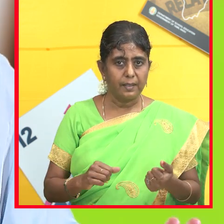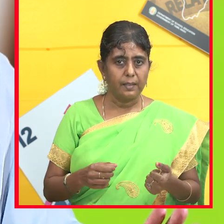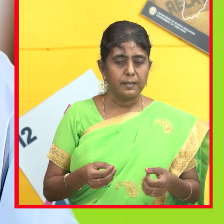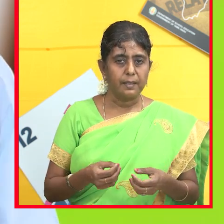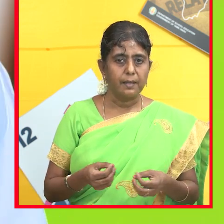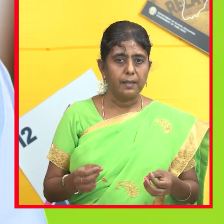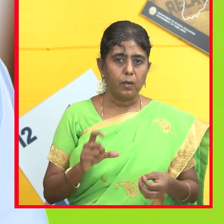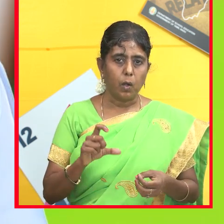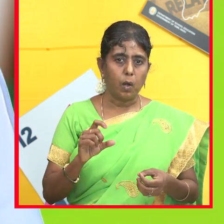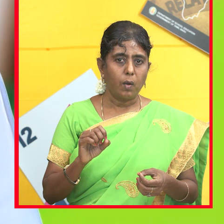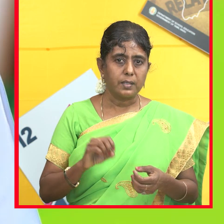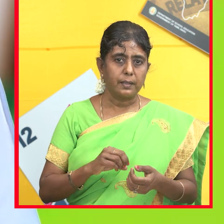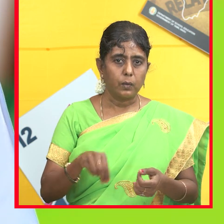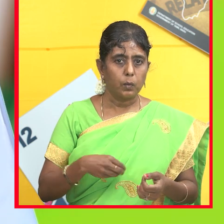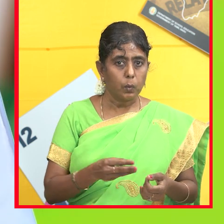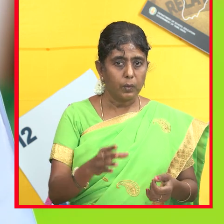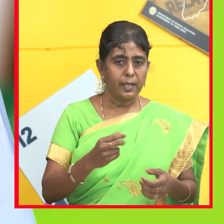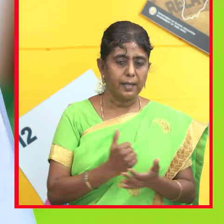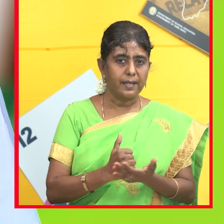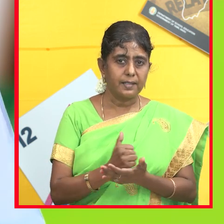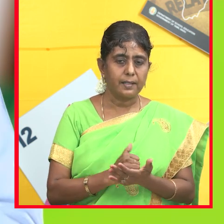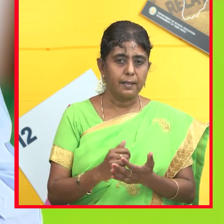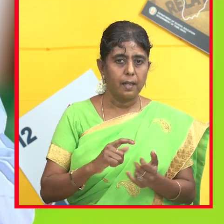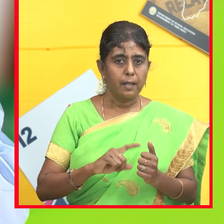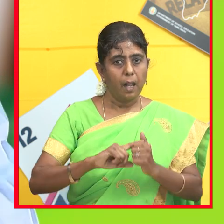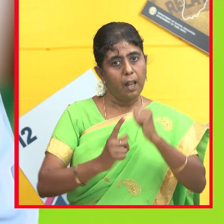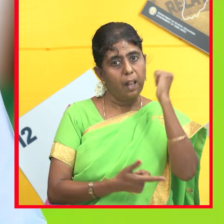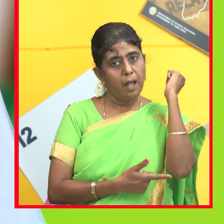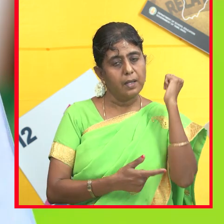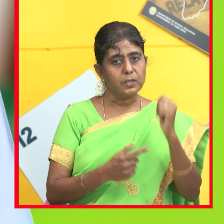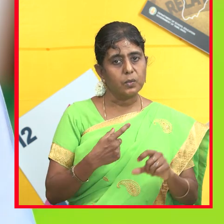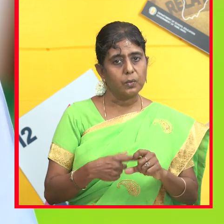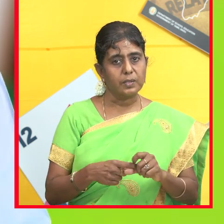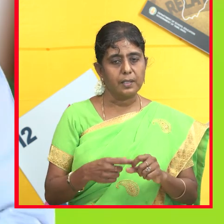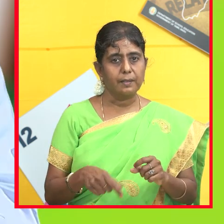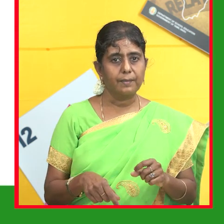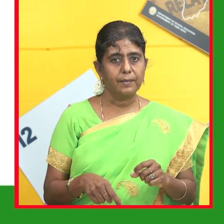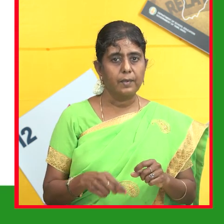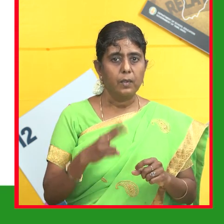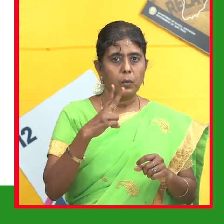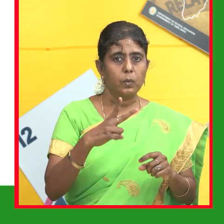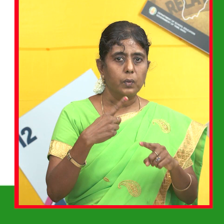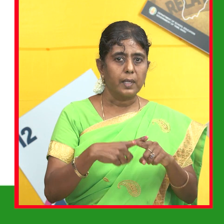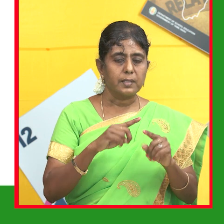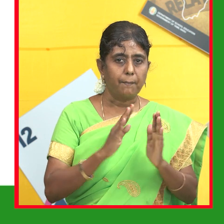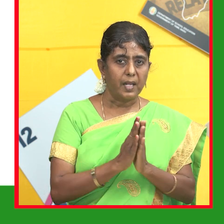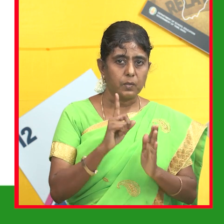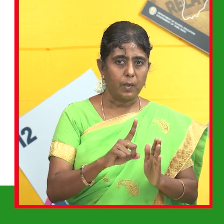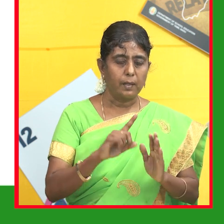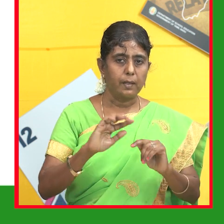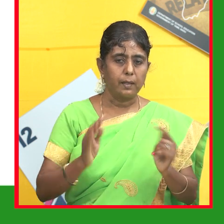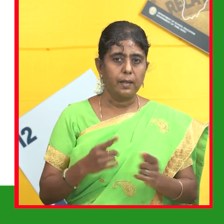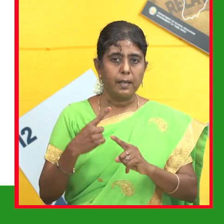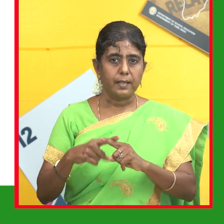basic concept throughout the exercise. Now the last question in this class, 2x plus 1 into x minus 2 by x minus